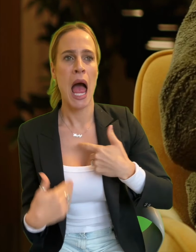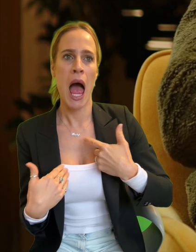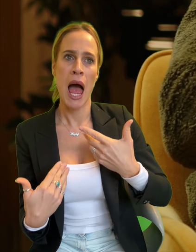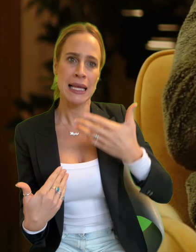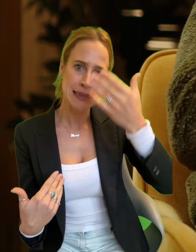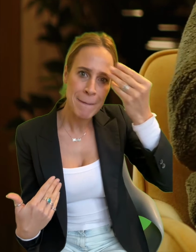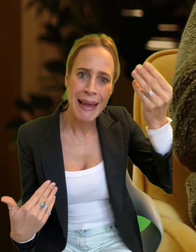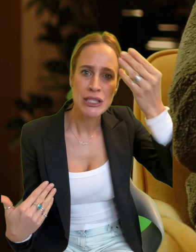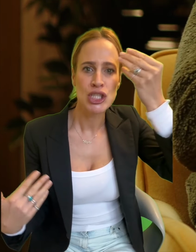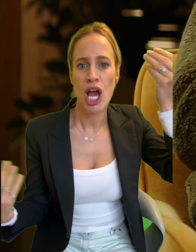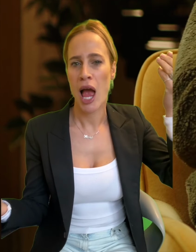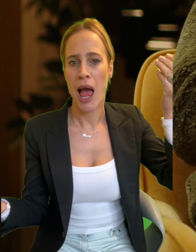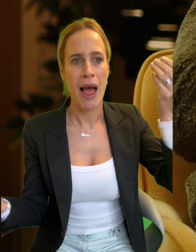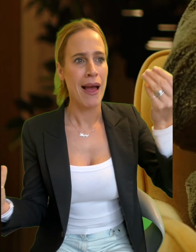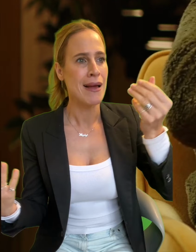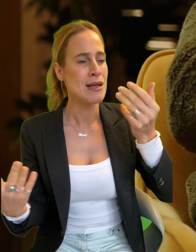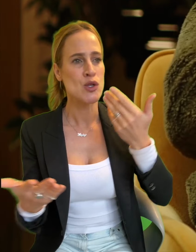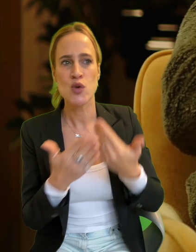stroke,